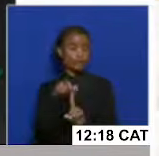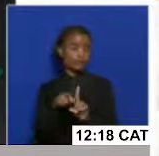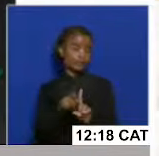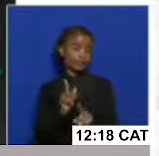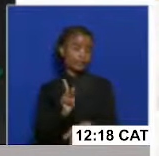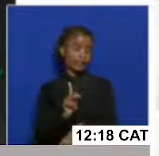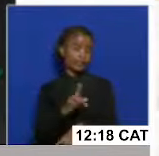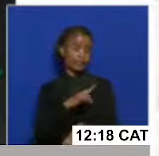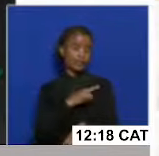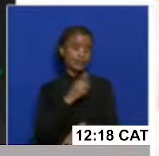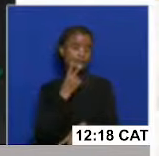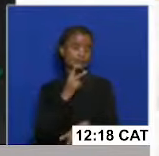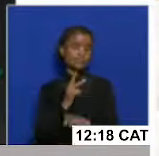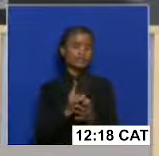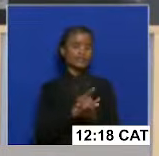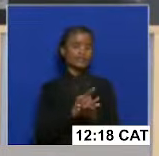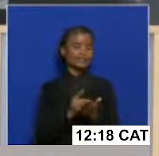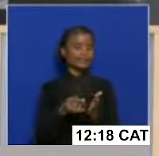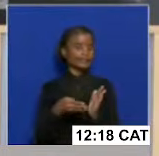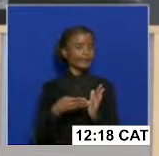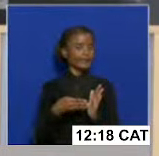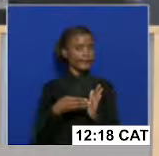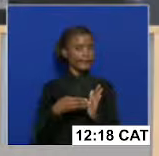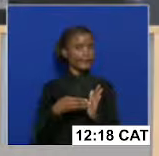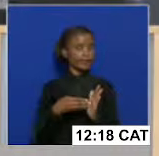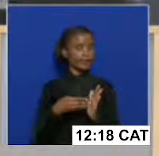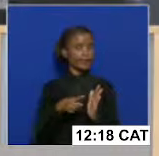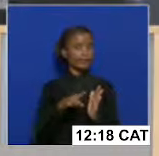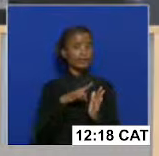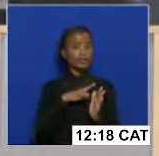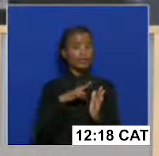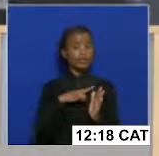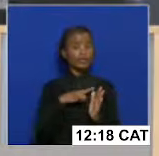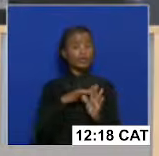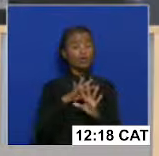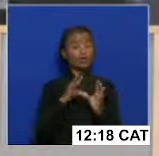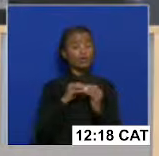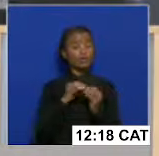missing here. Have you disclosed all your chats to the commission?